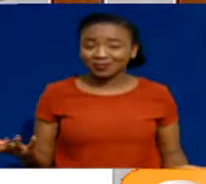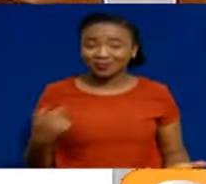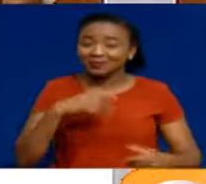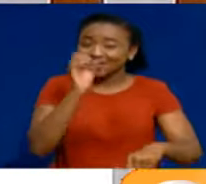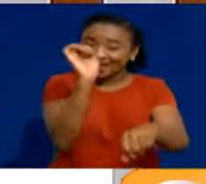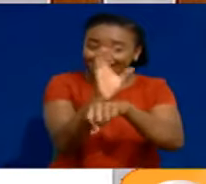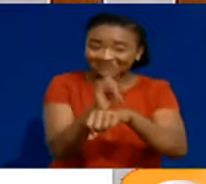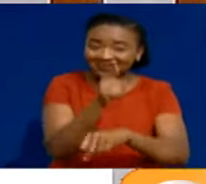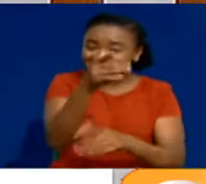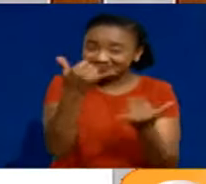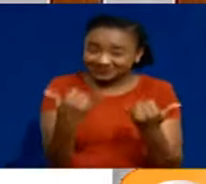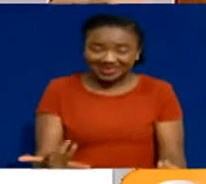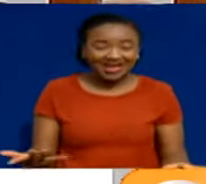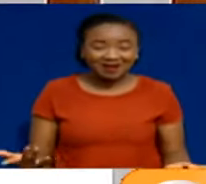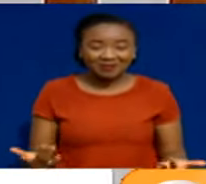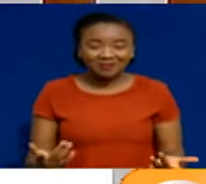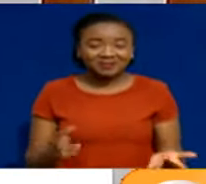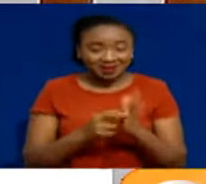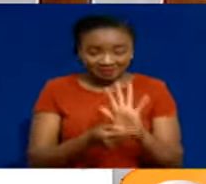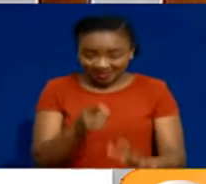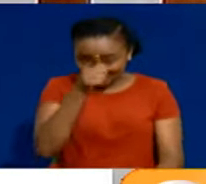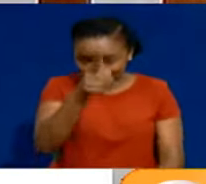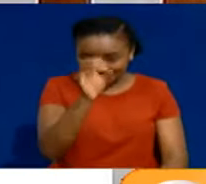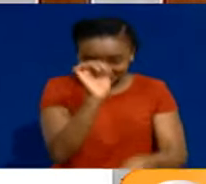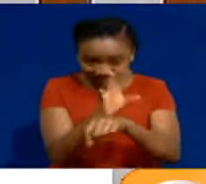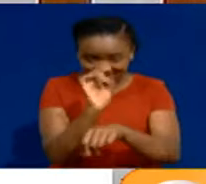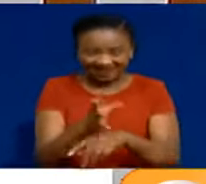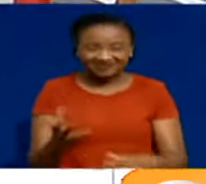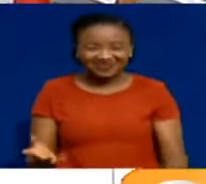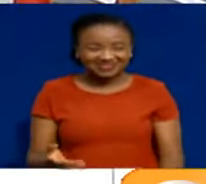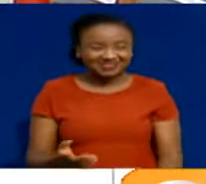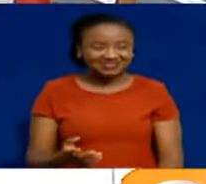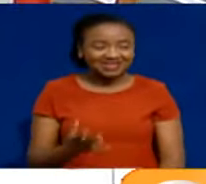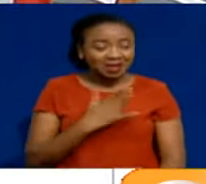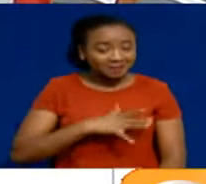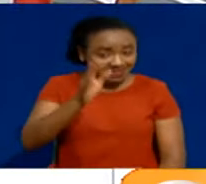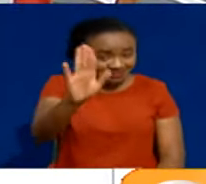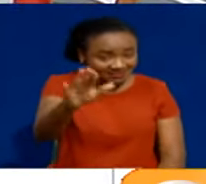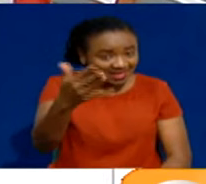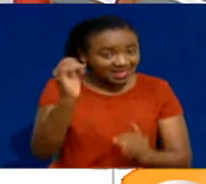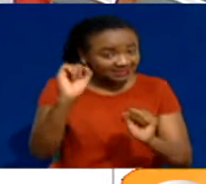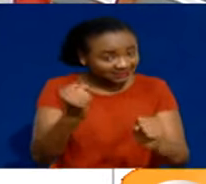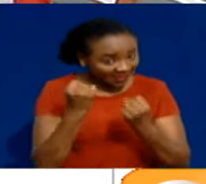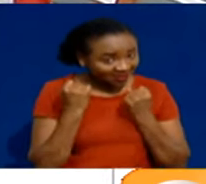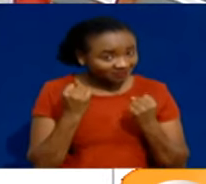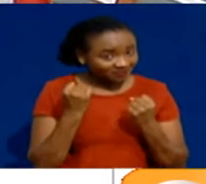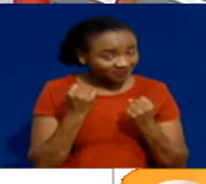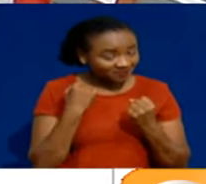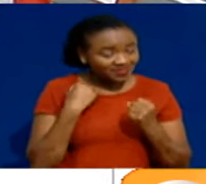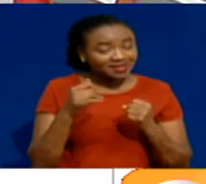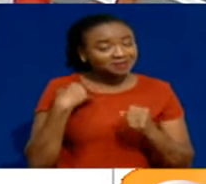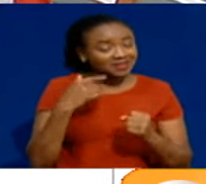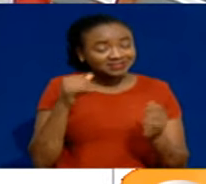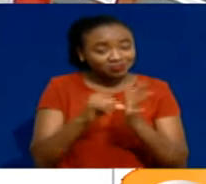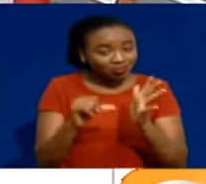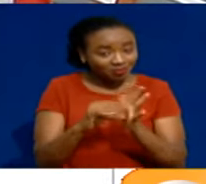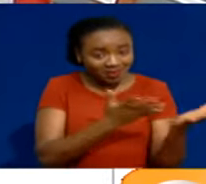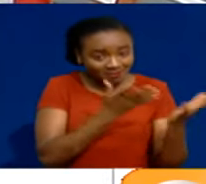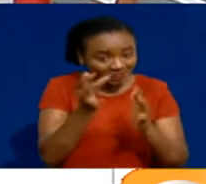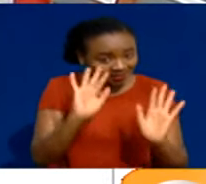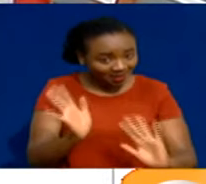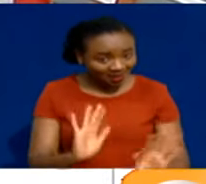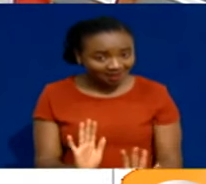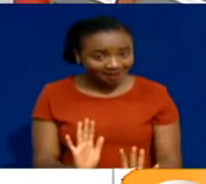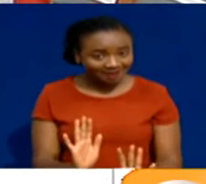I'm advising you. It is you whom I'm advising. Don't get into problems and say, I was not told.